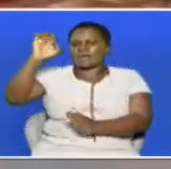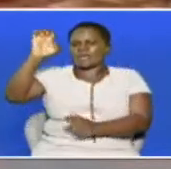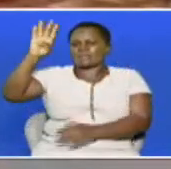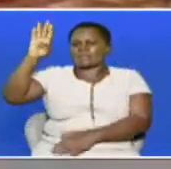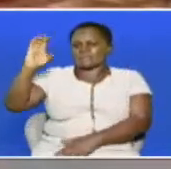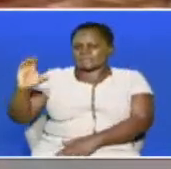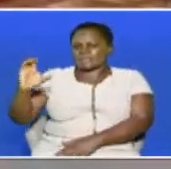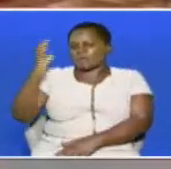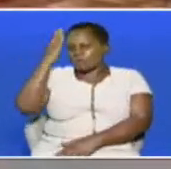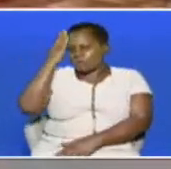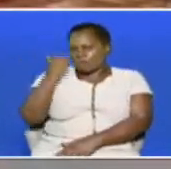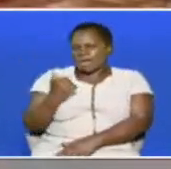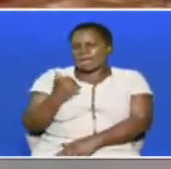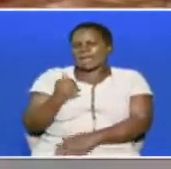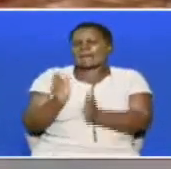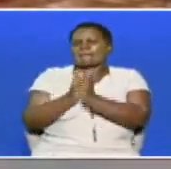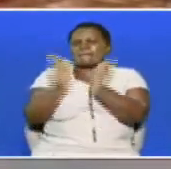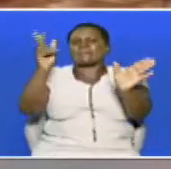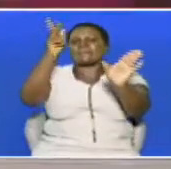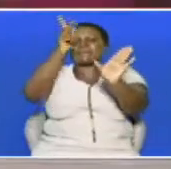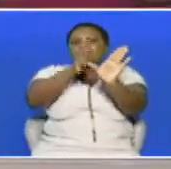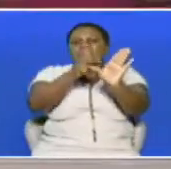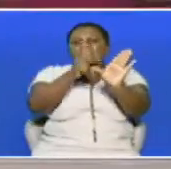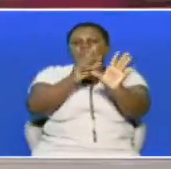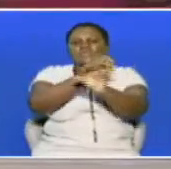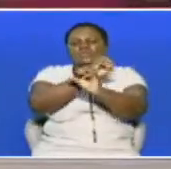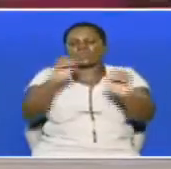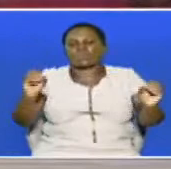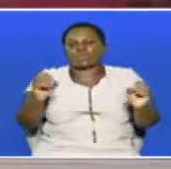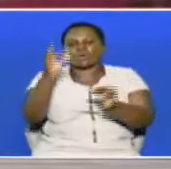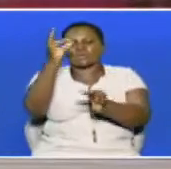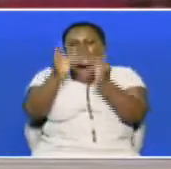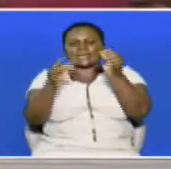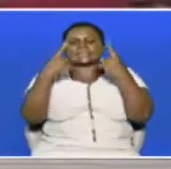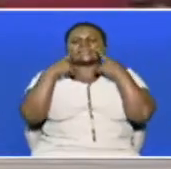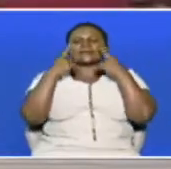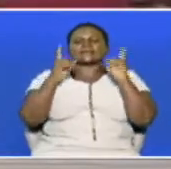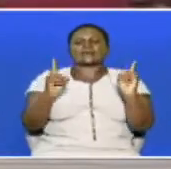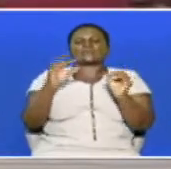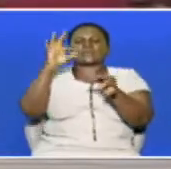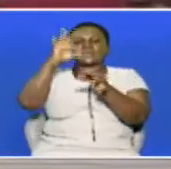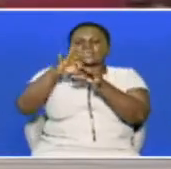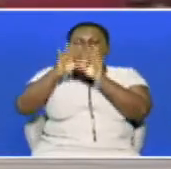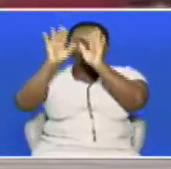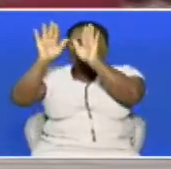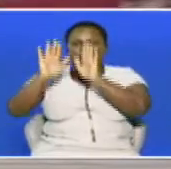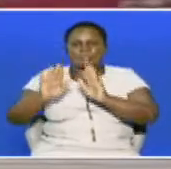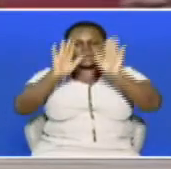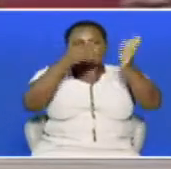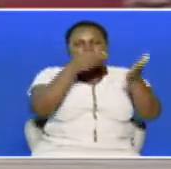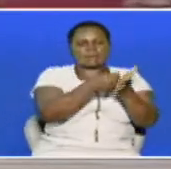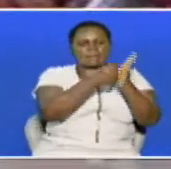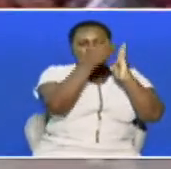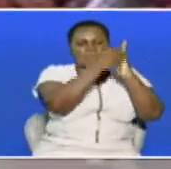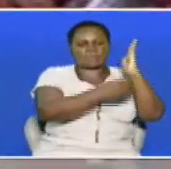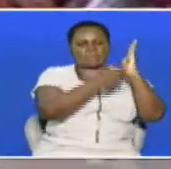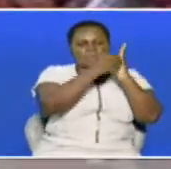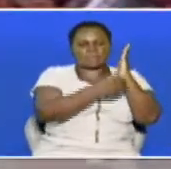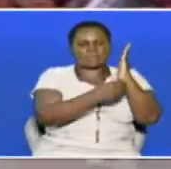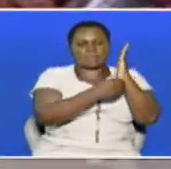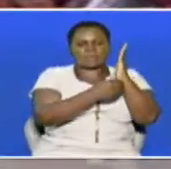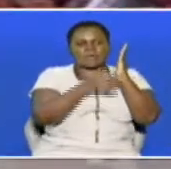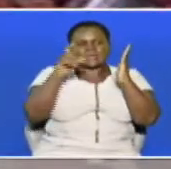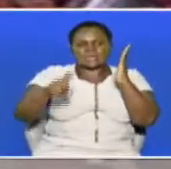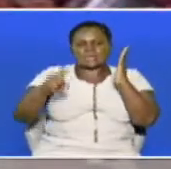IEBC since there was no public participation. The judge declared that the Election Campaign Financing Act does not